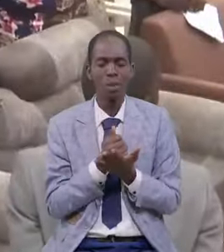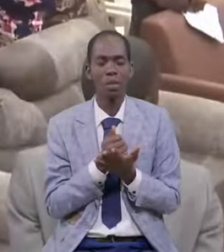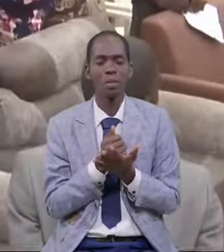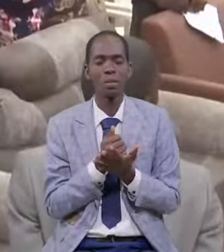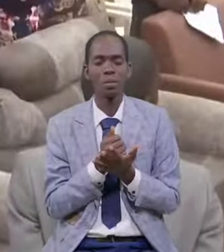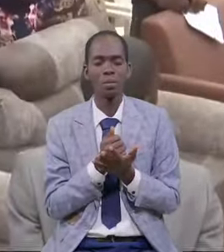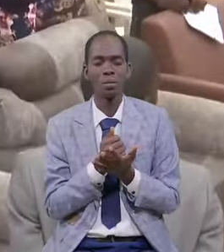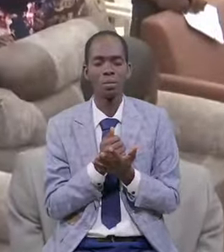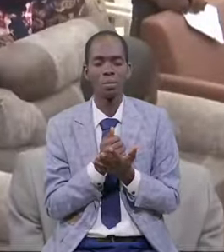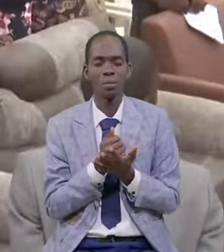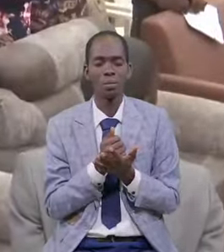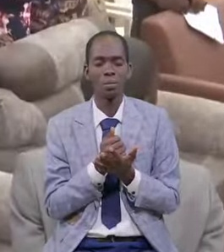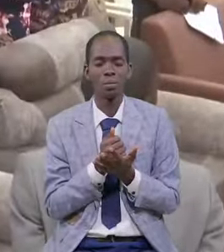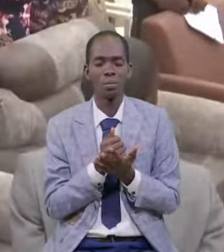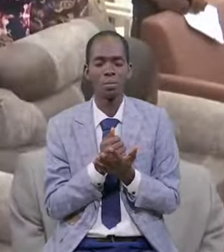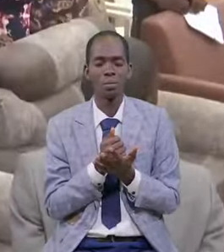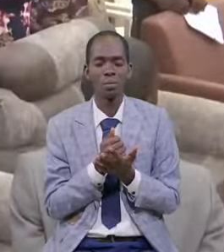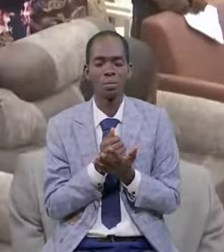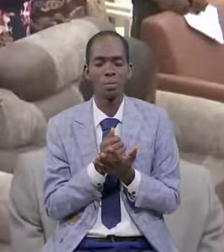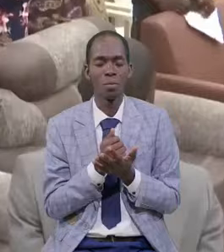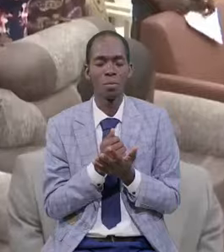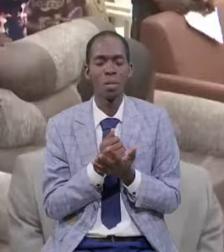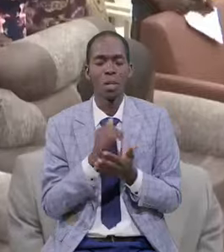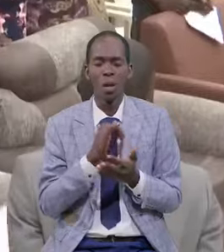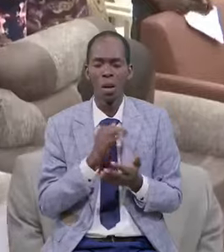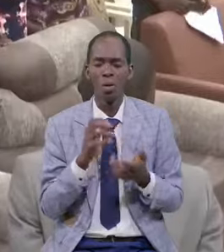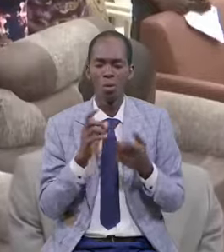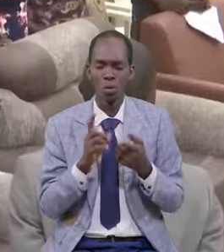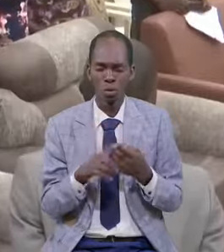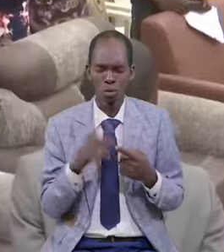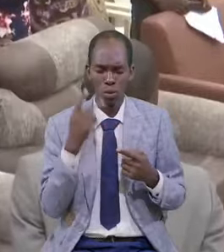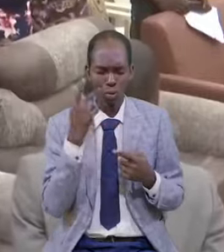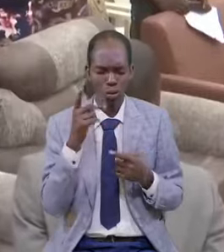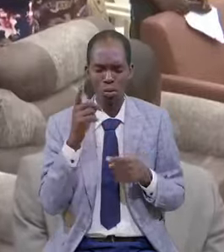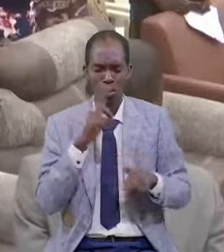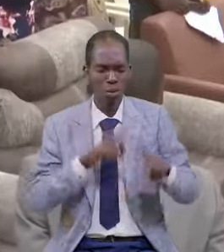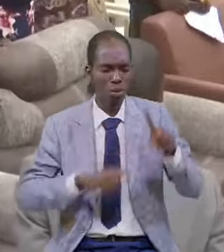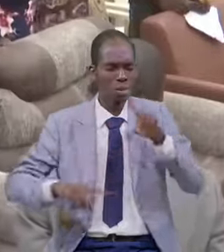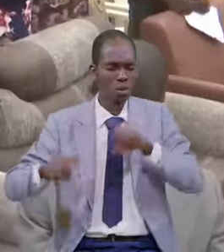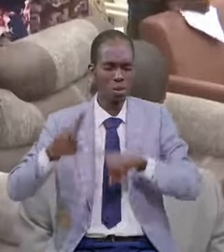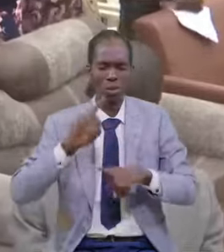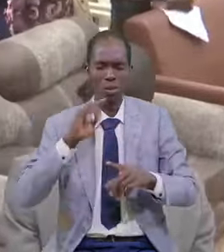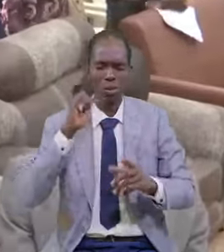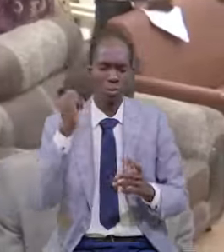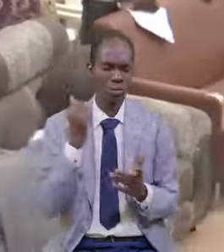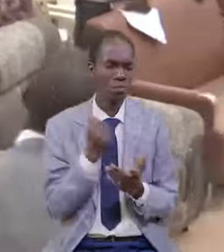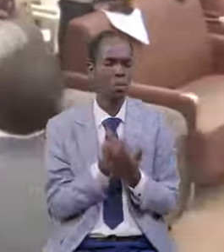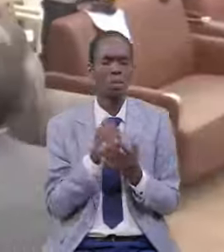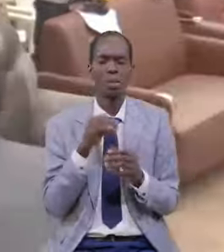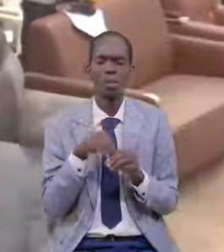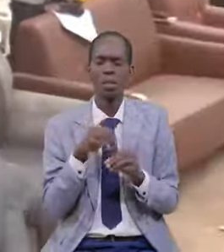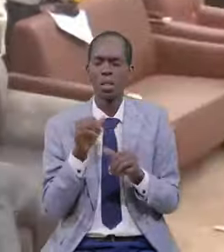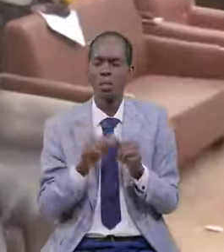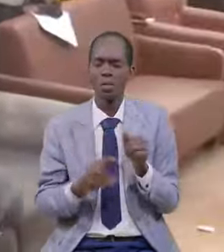pray I want to hear the glob by men all over the world in all the